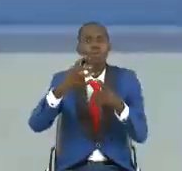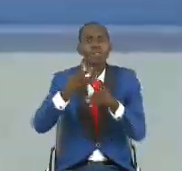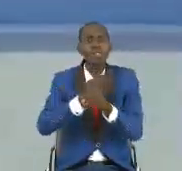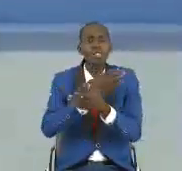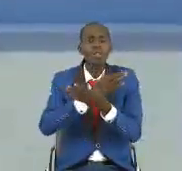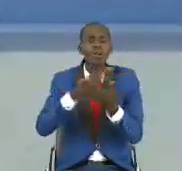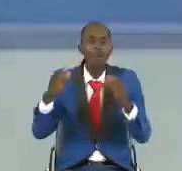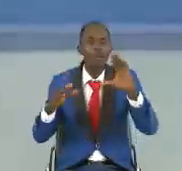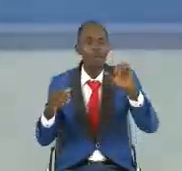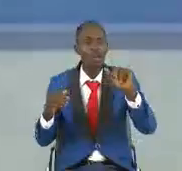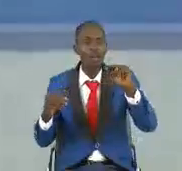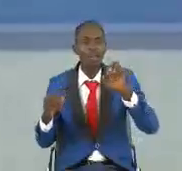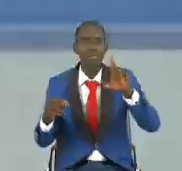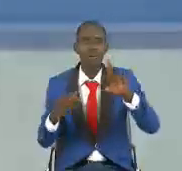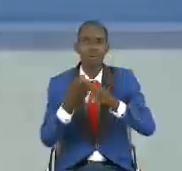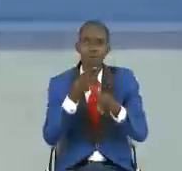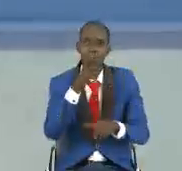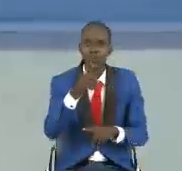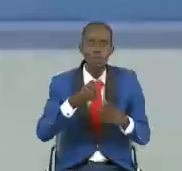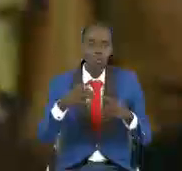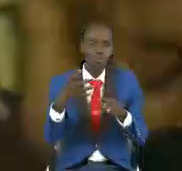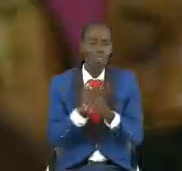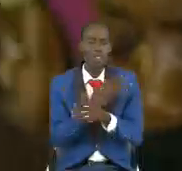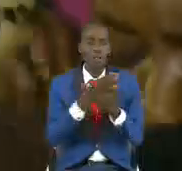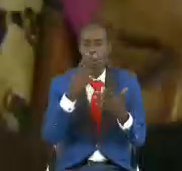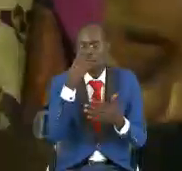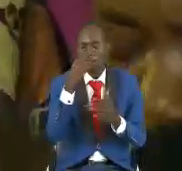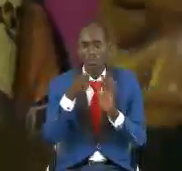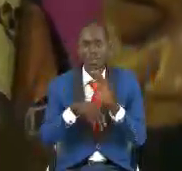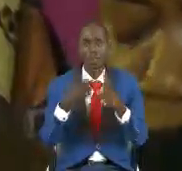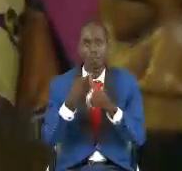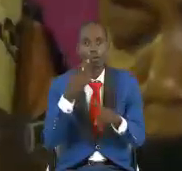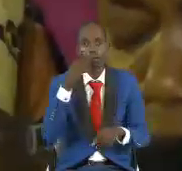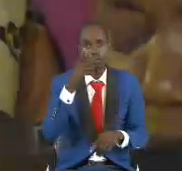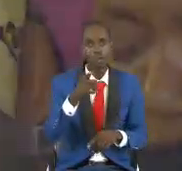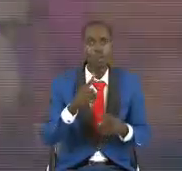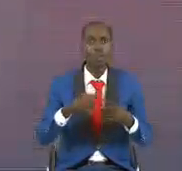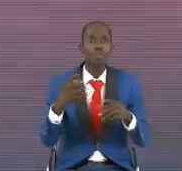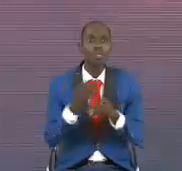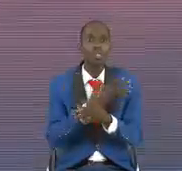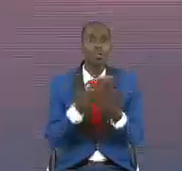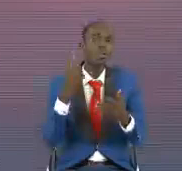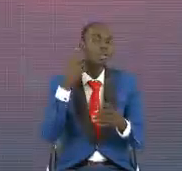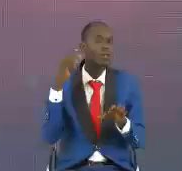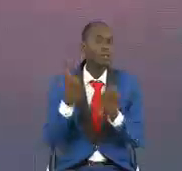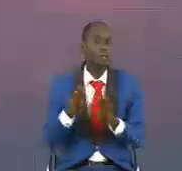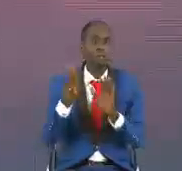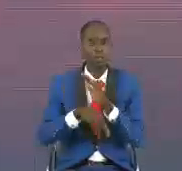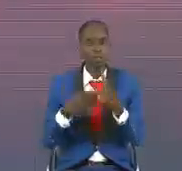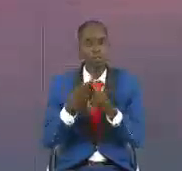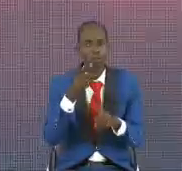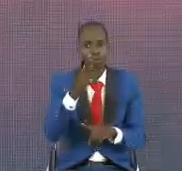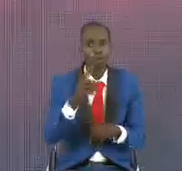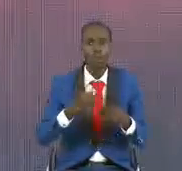you. To take away blindness from you. To take away deafness from you. To take